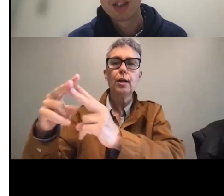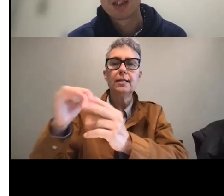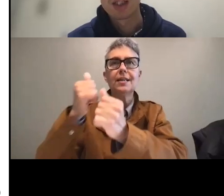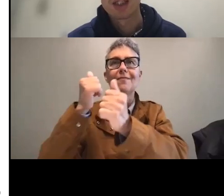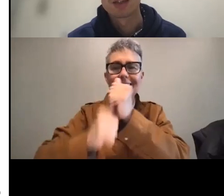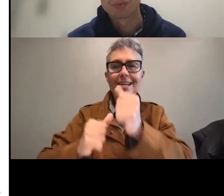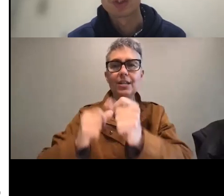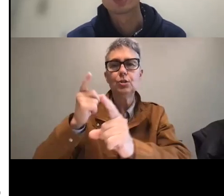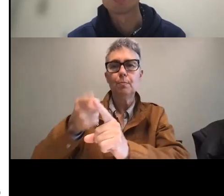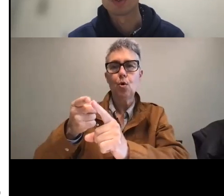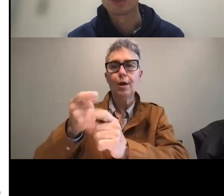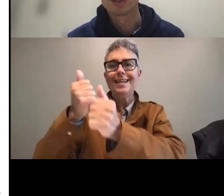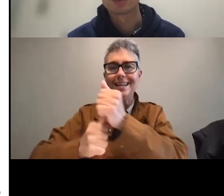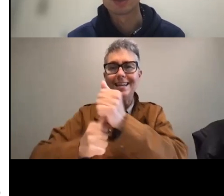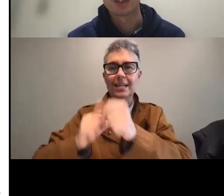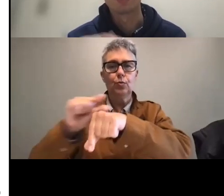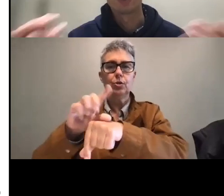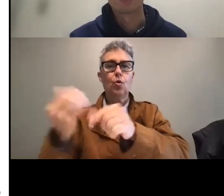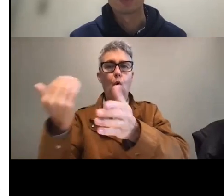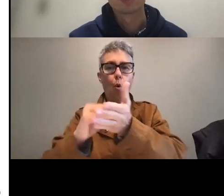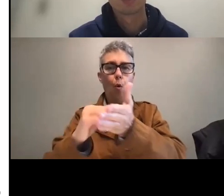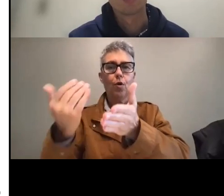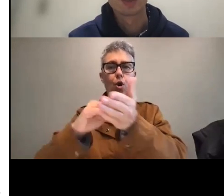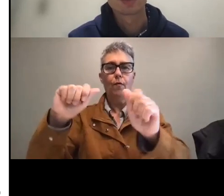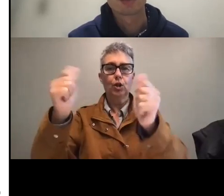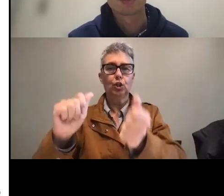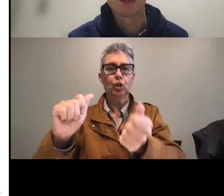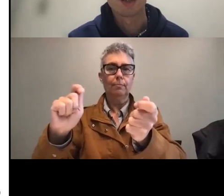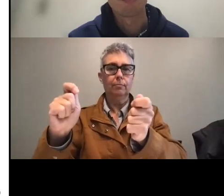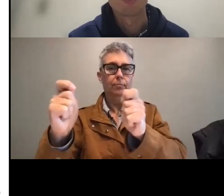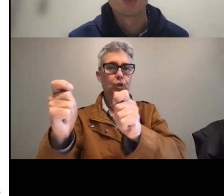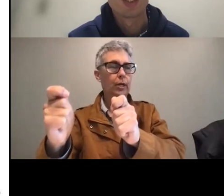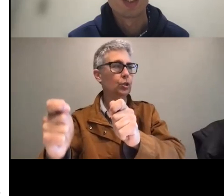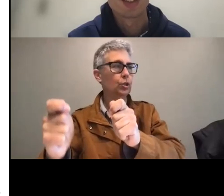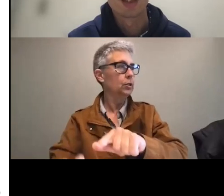residue, and we keep doing this iteratively. So this